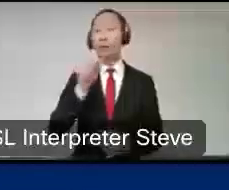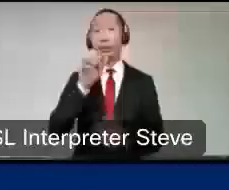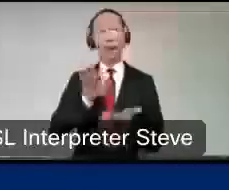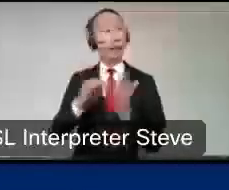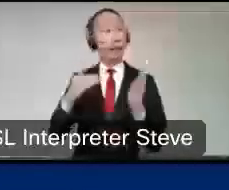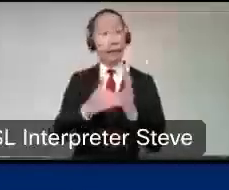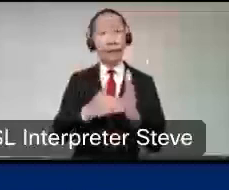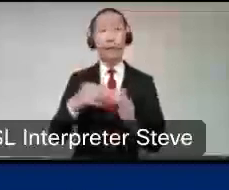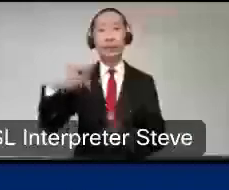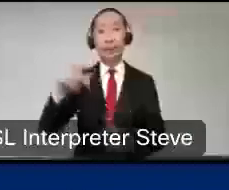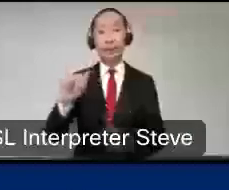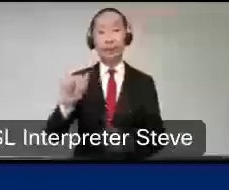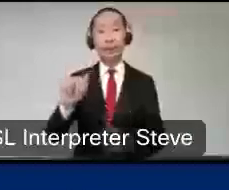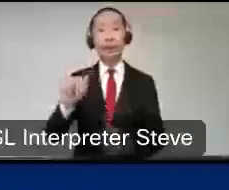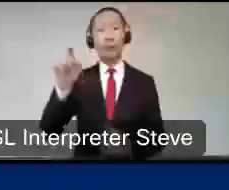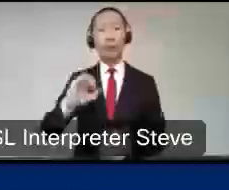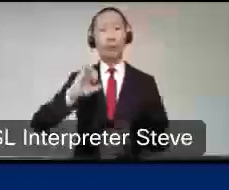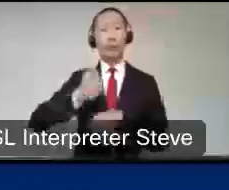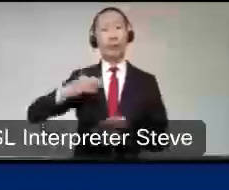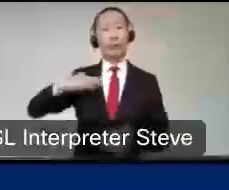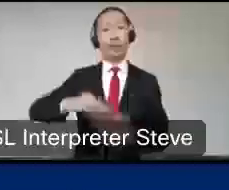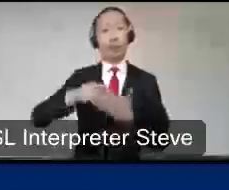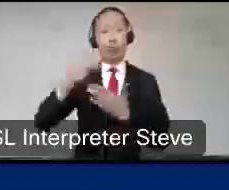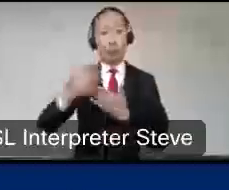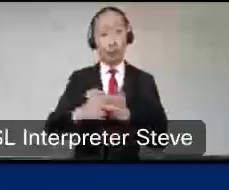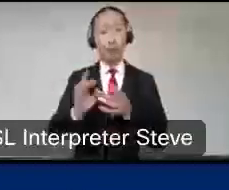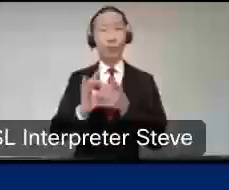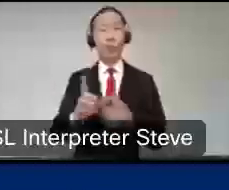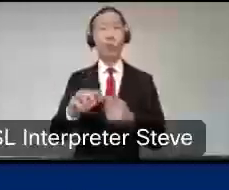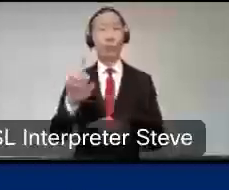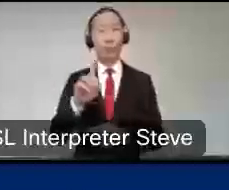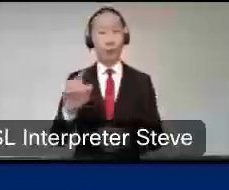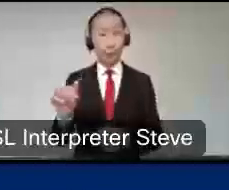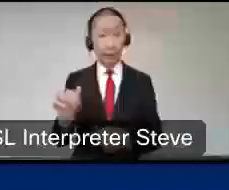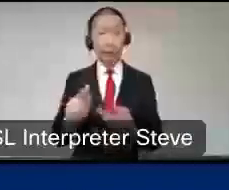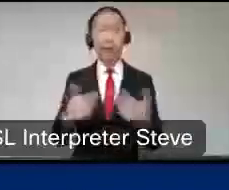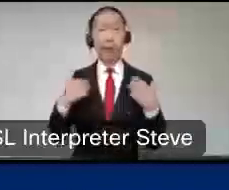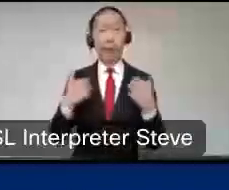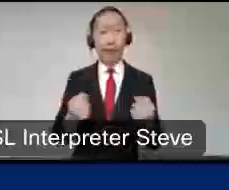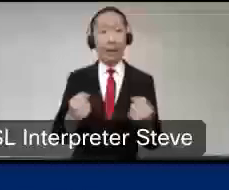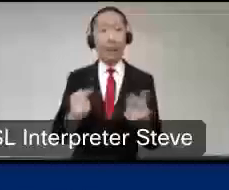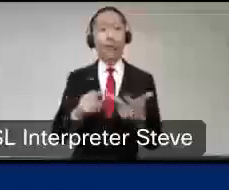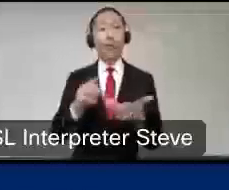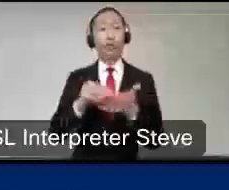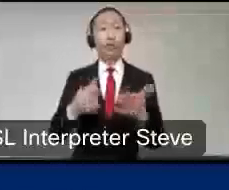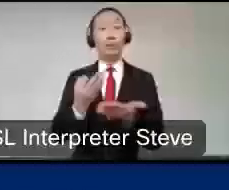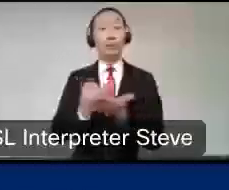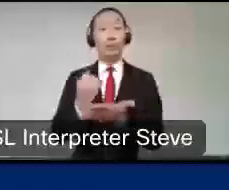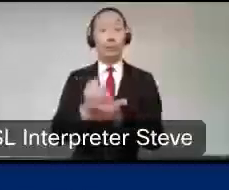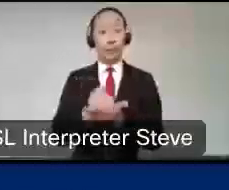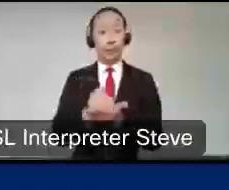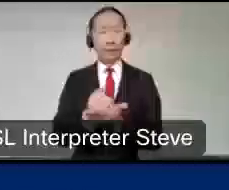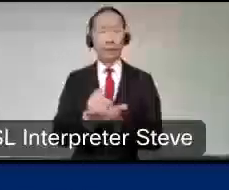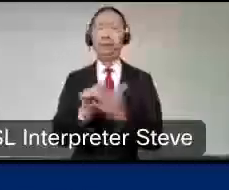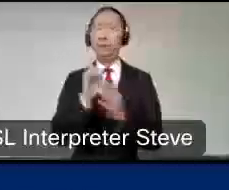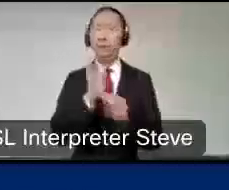against Pennsylvania needs-based benefits having to do with disability, health, and student financial aid. This is